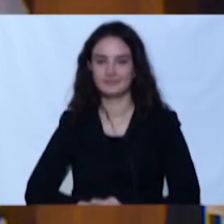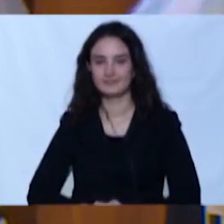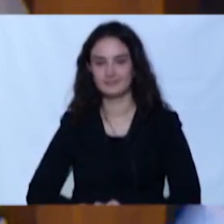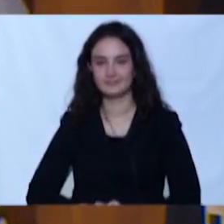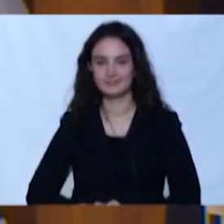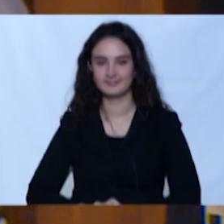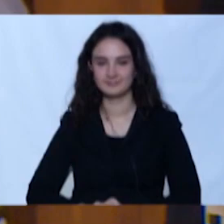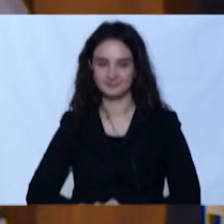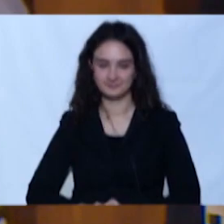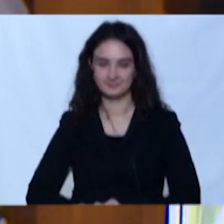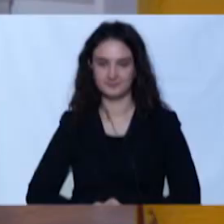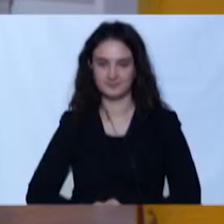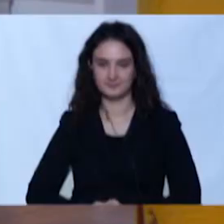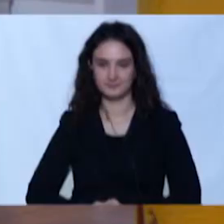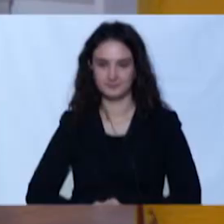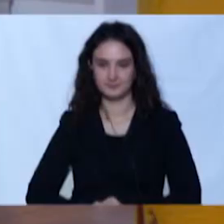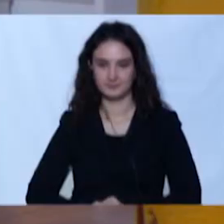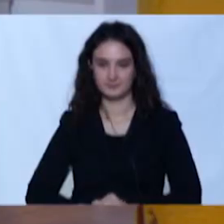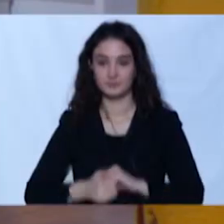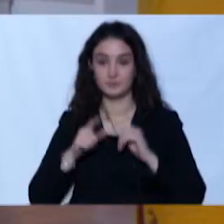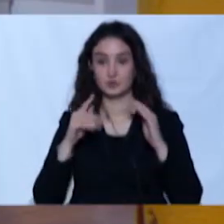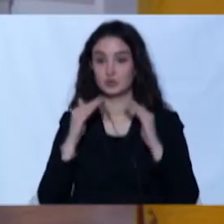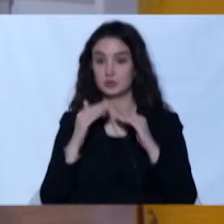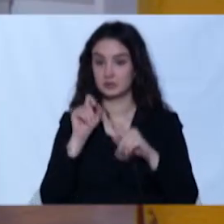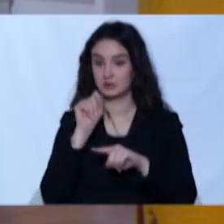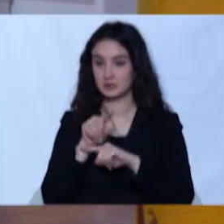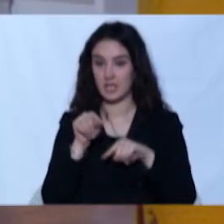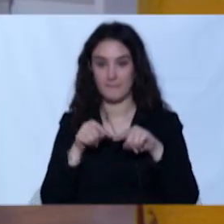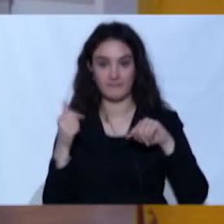job. This is your homework this week.